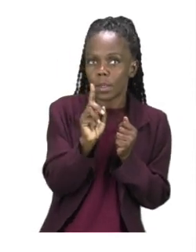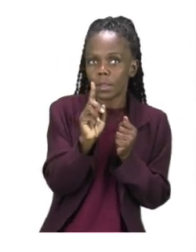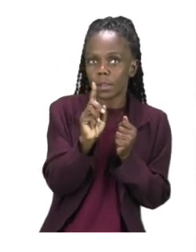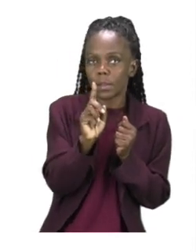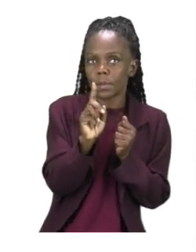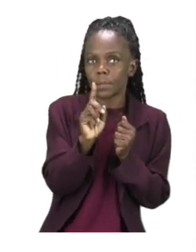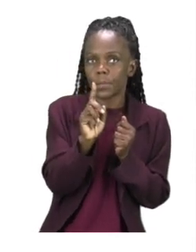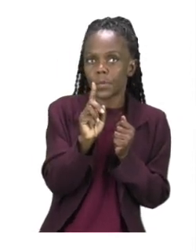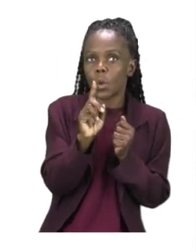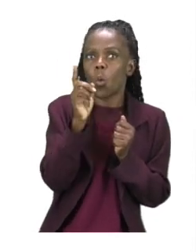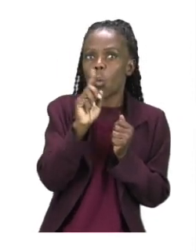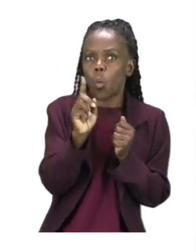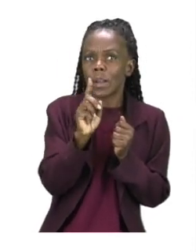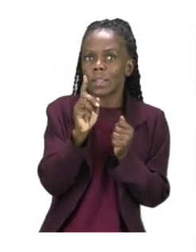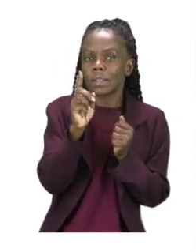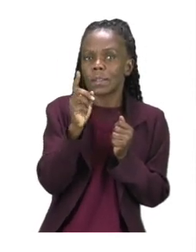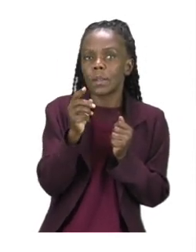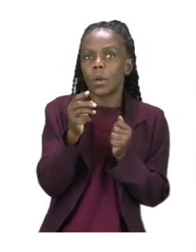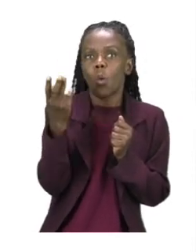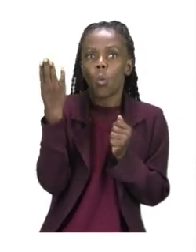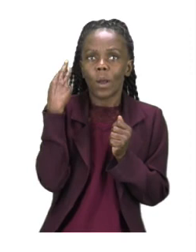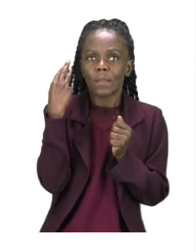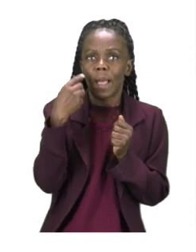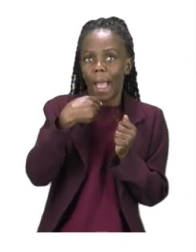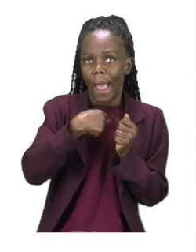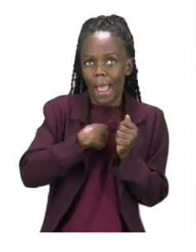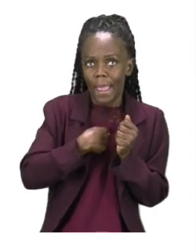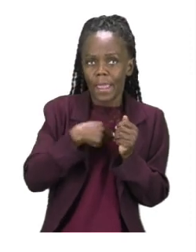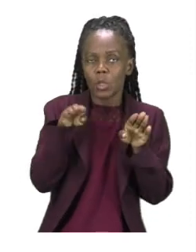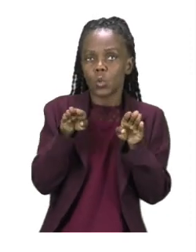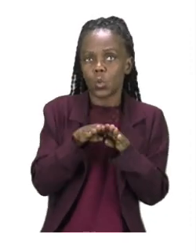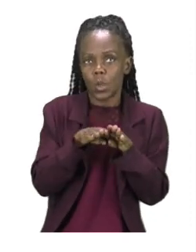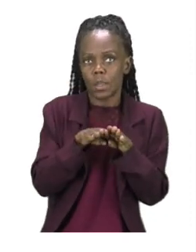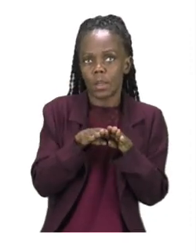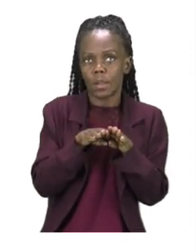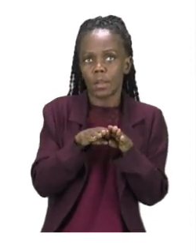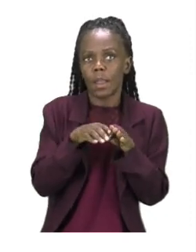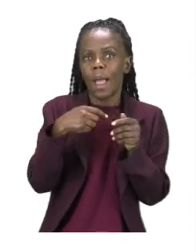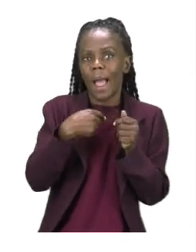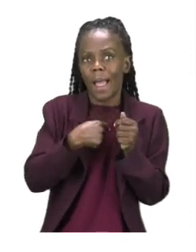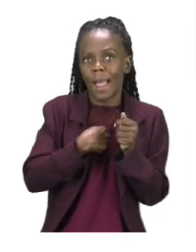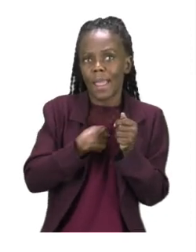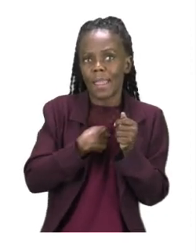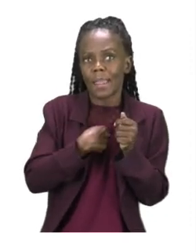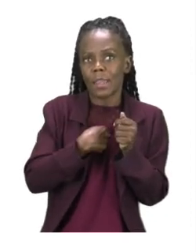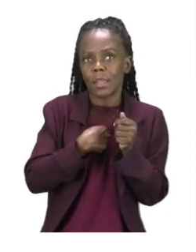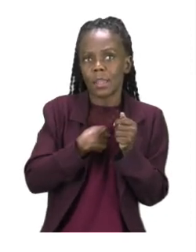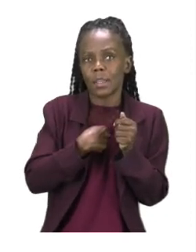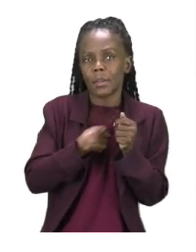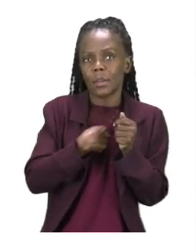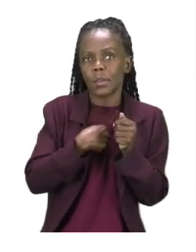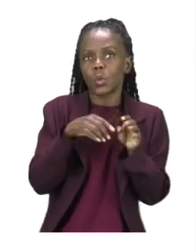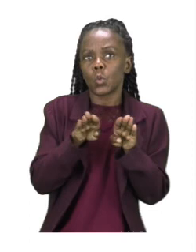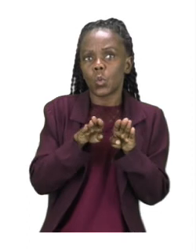What was I doing? What was I doing? Is